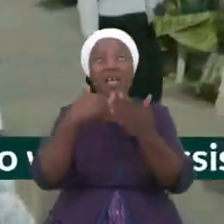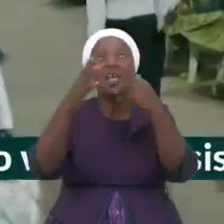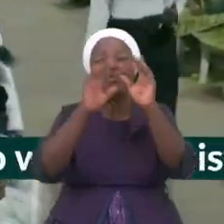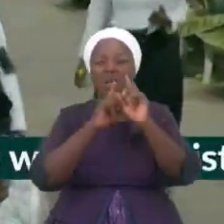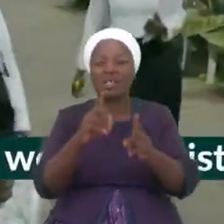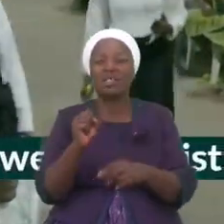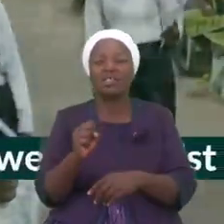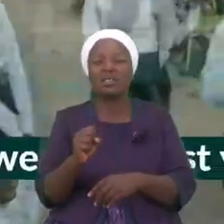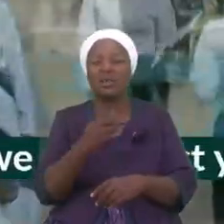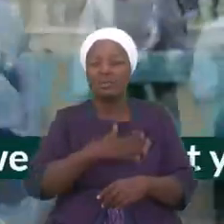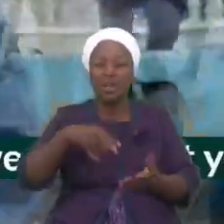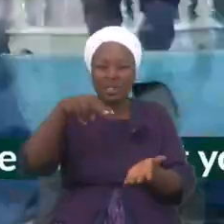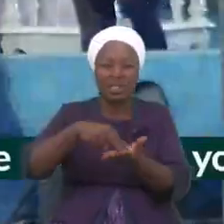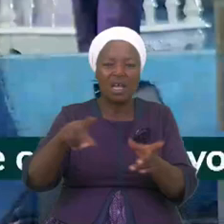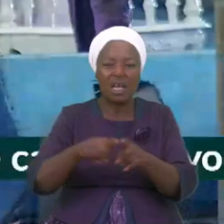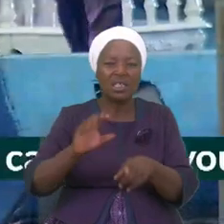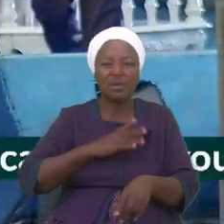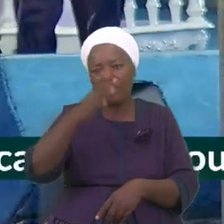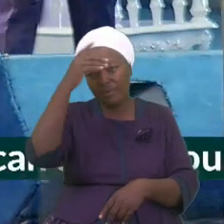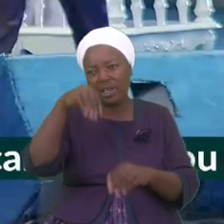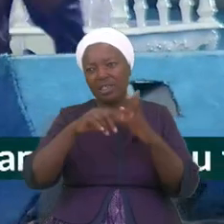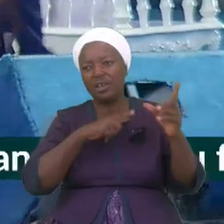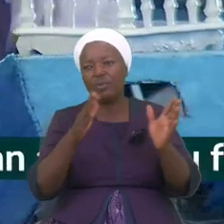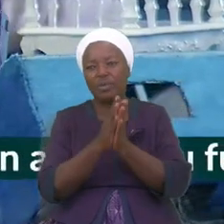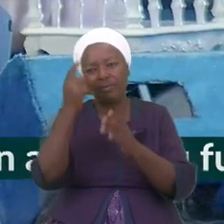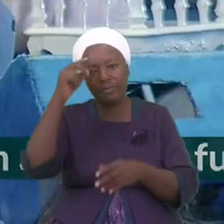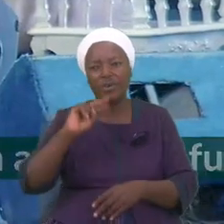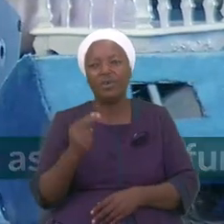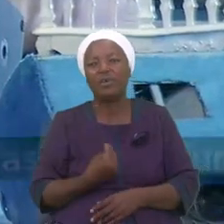up as our Father in the Lord pray for us.